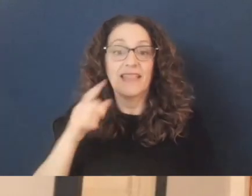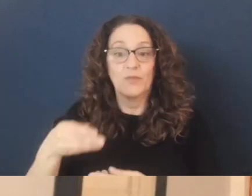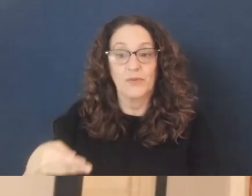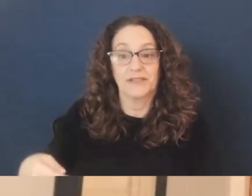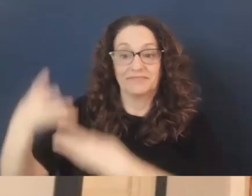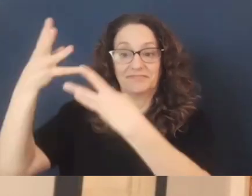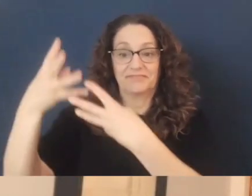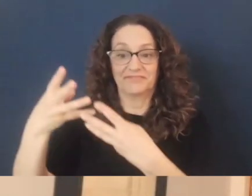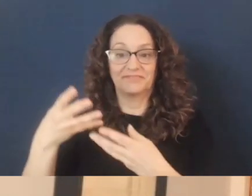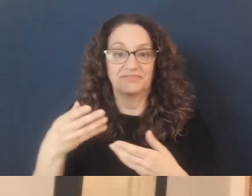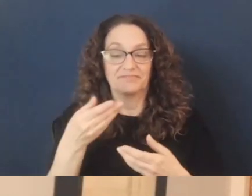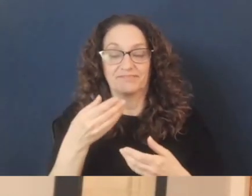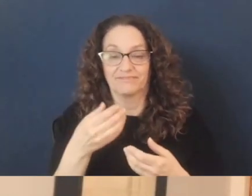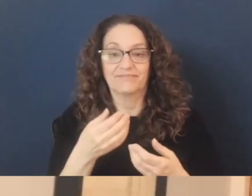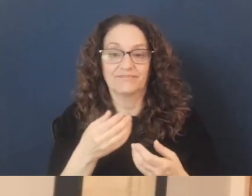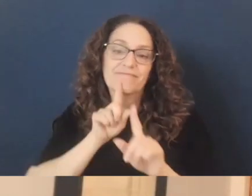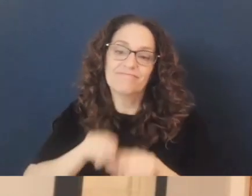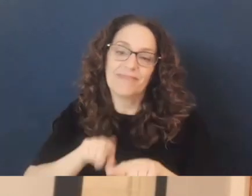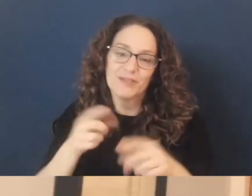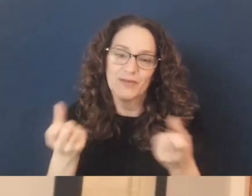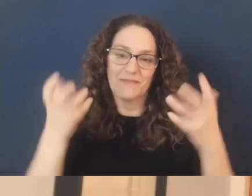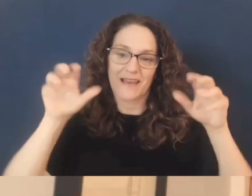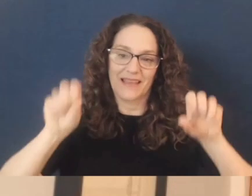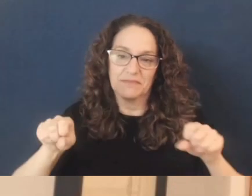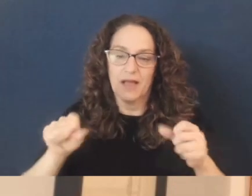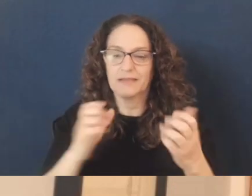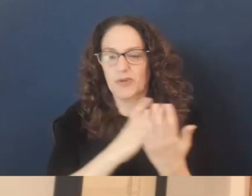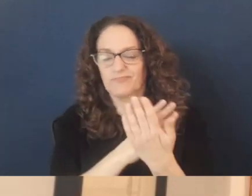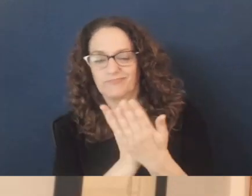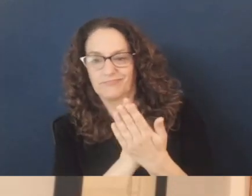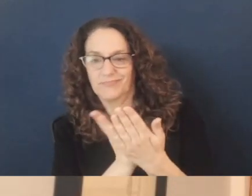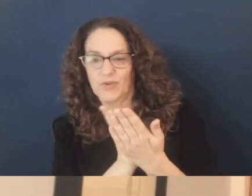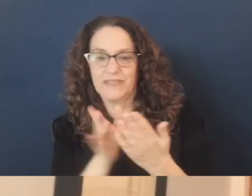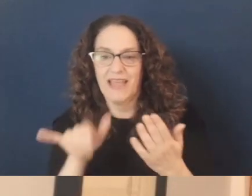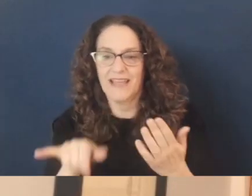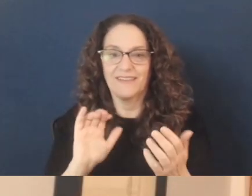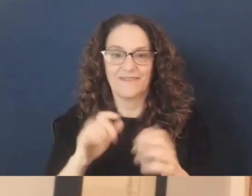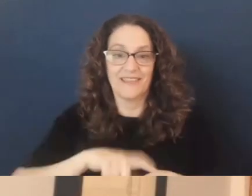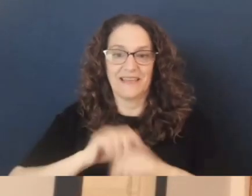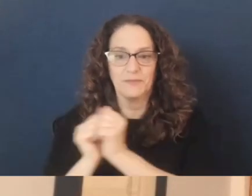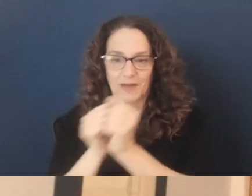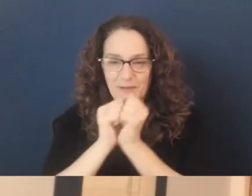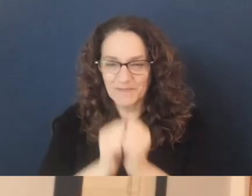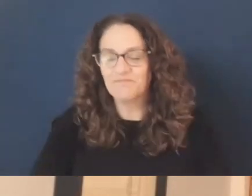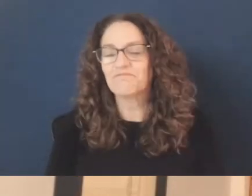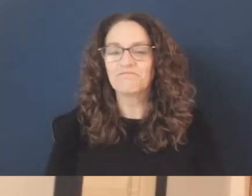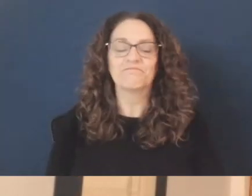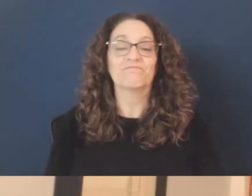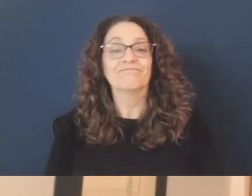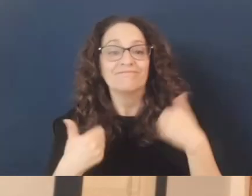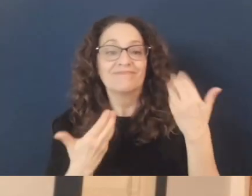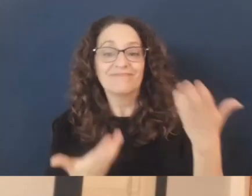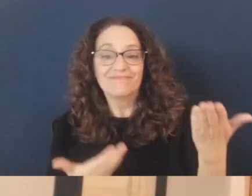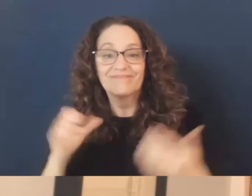can toward the end of the session. So, Shaila,